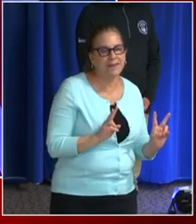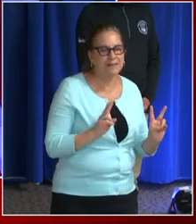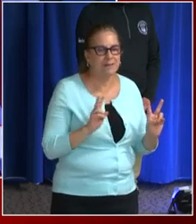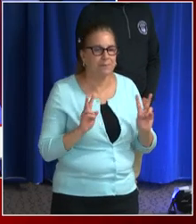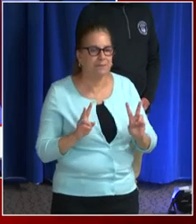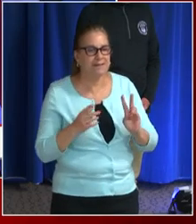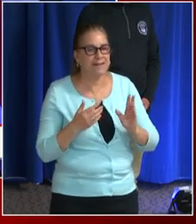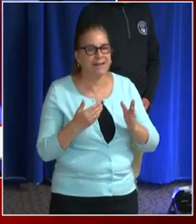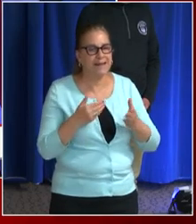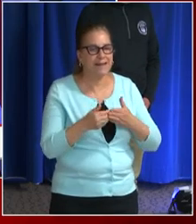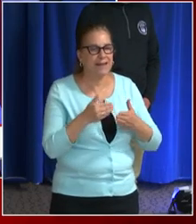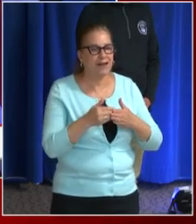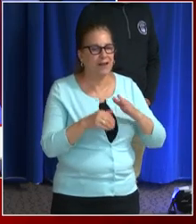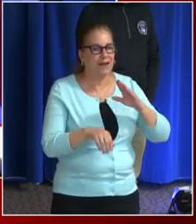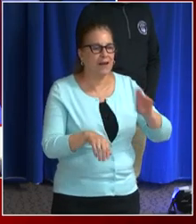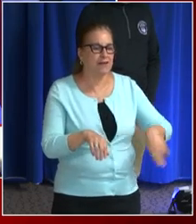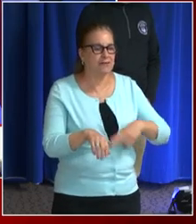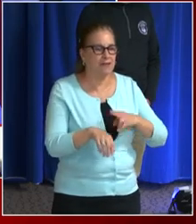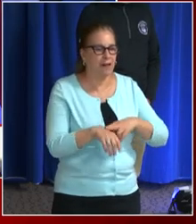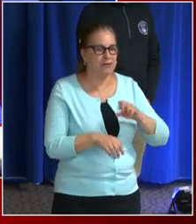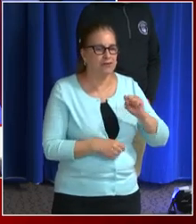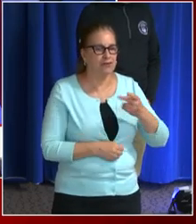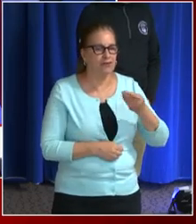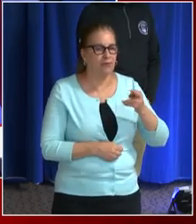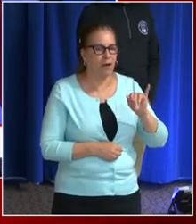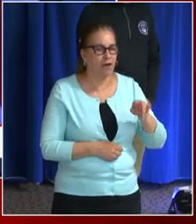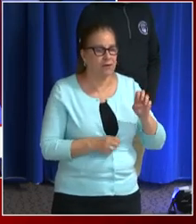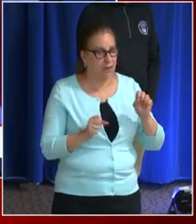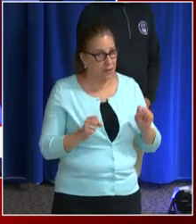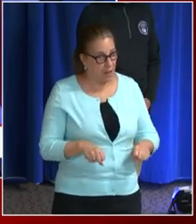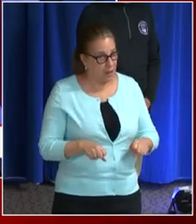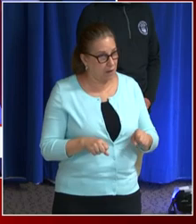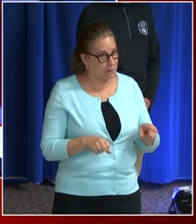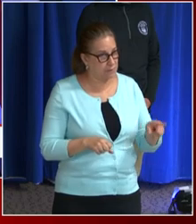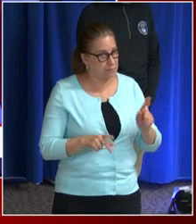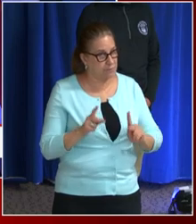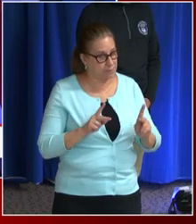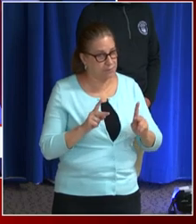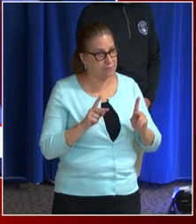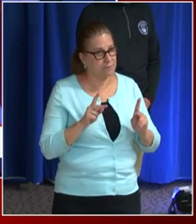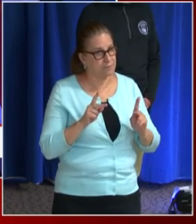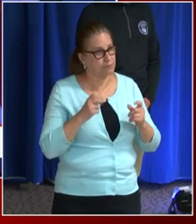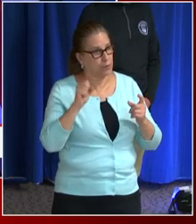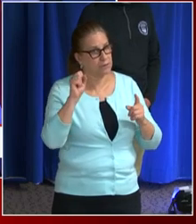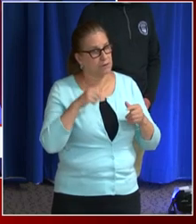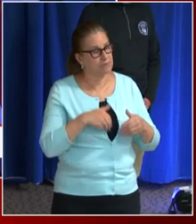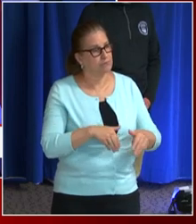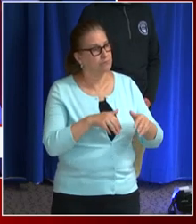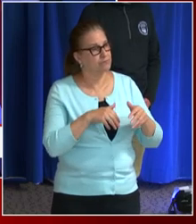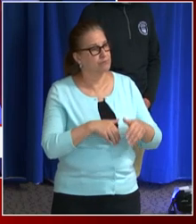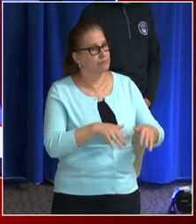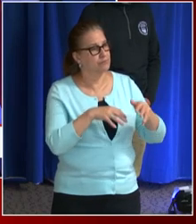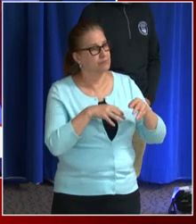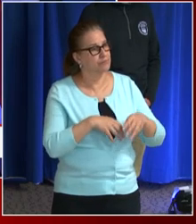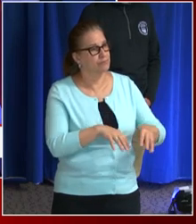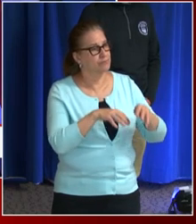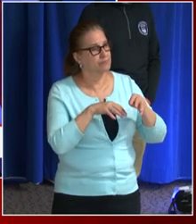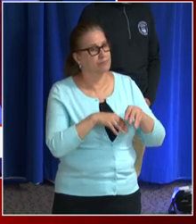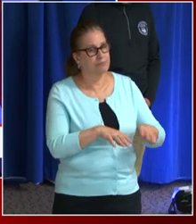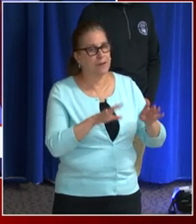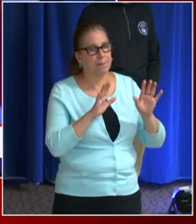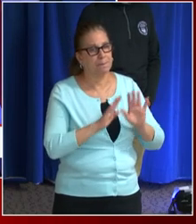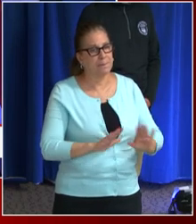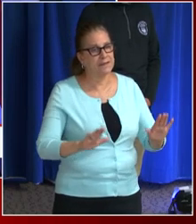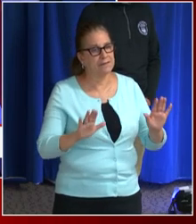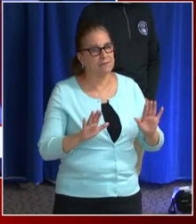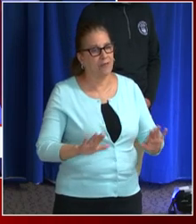Can you assure the citizens that those who are protesting peacefully will not be subject to anything, actions by your department or